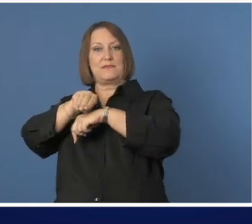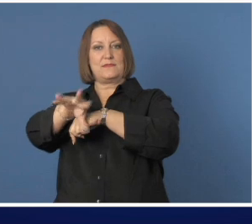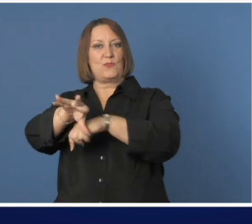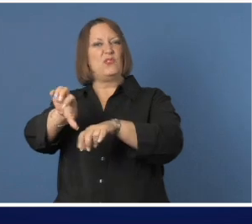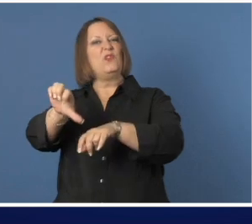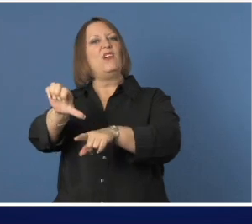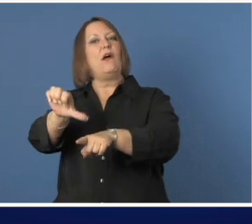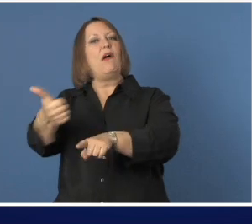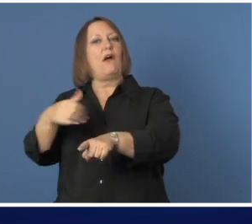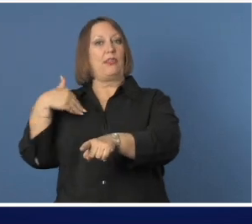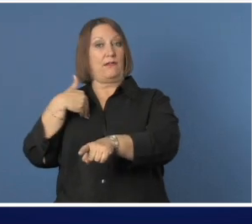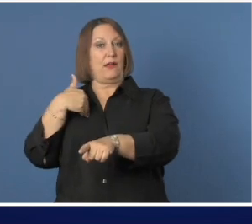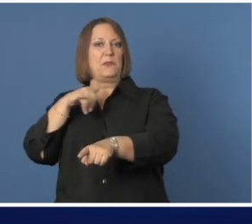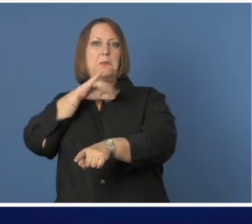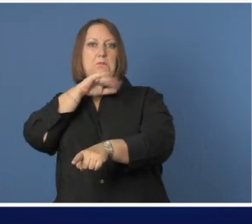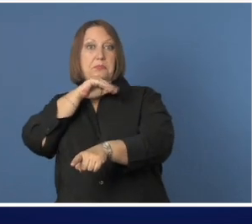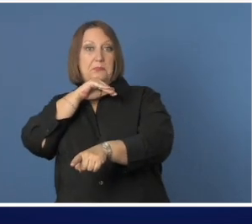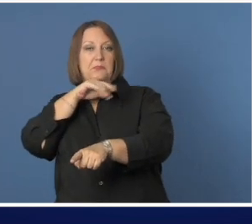H2N1